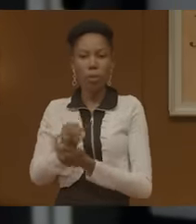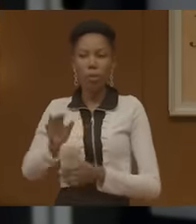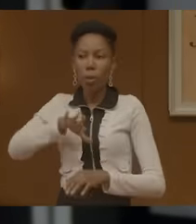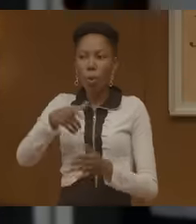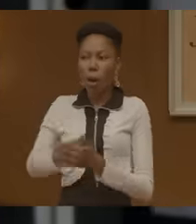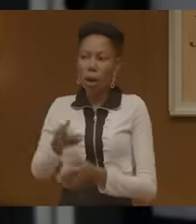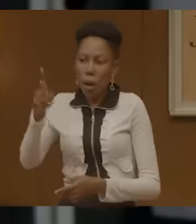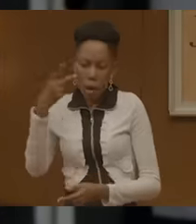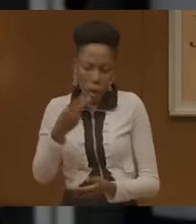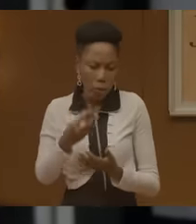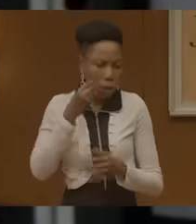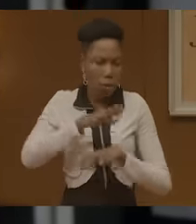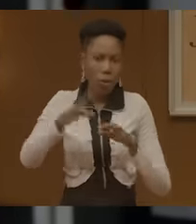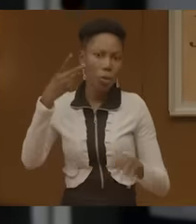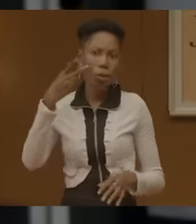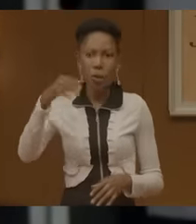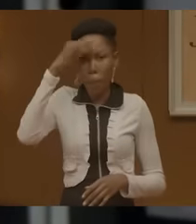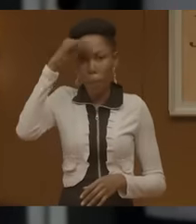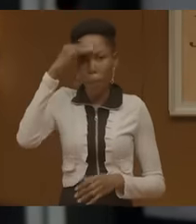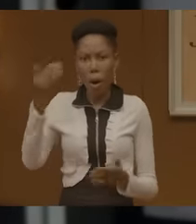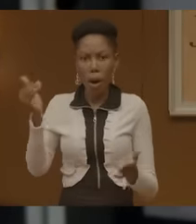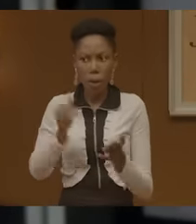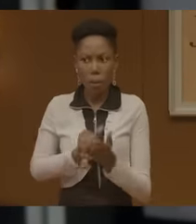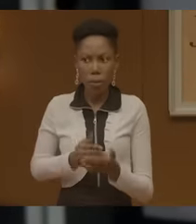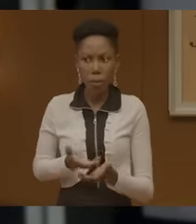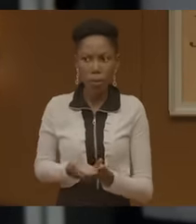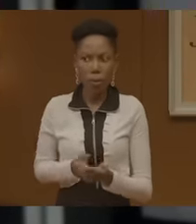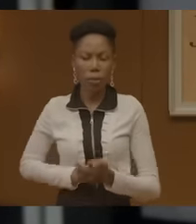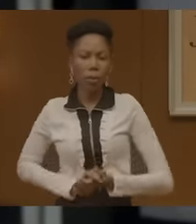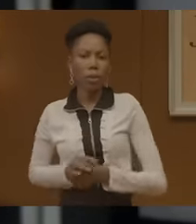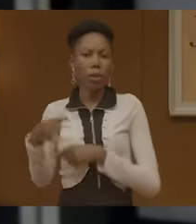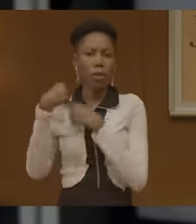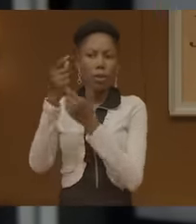home, I couldn't find my son. Since